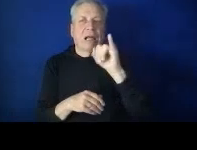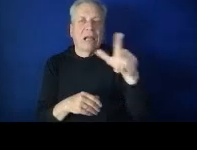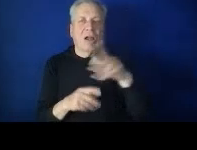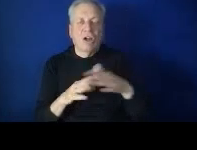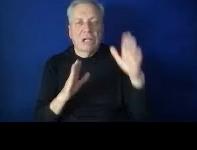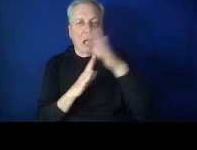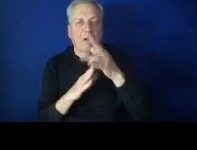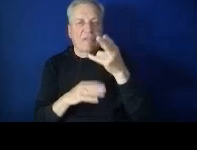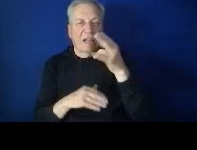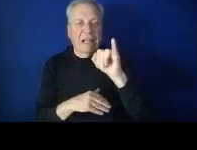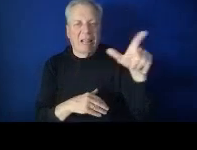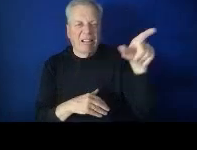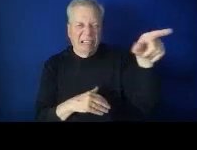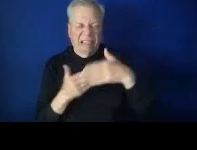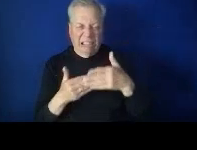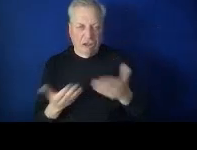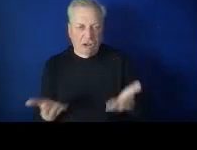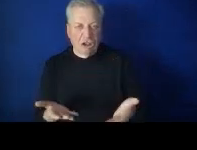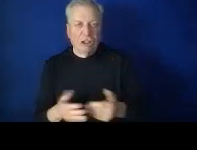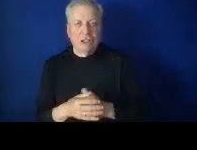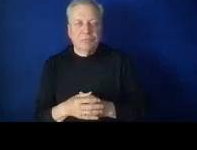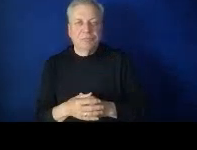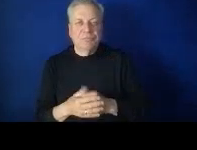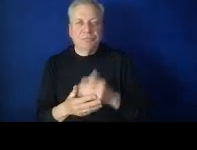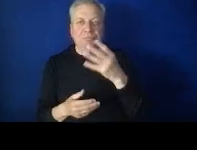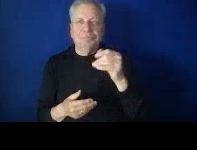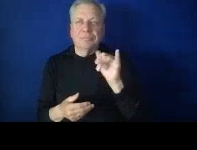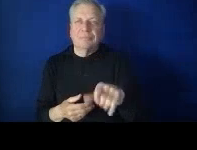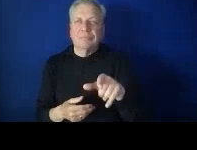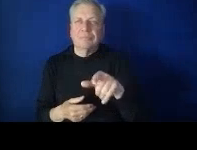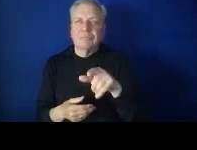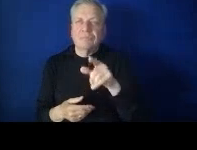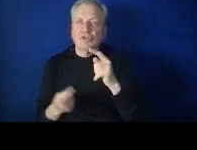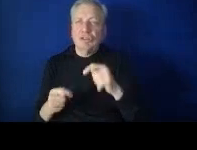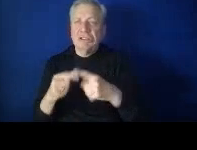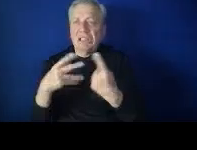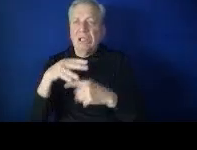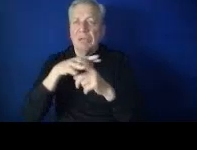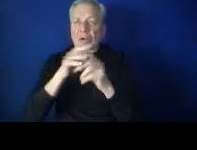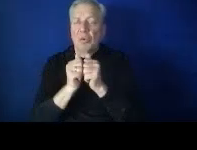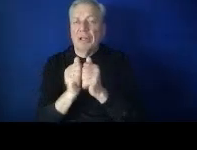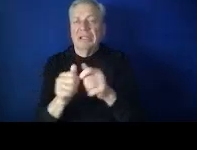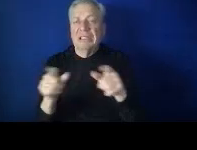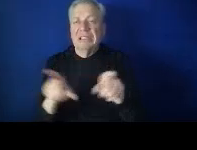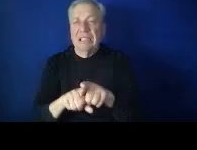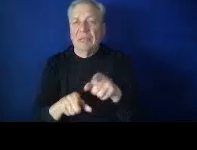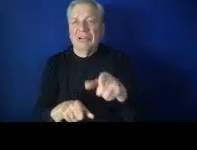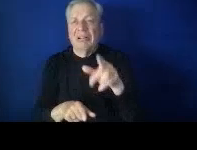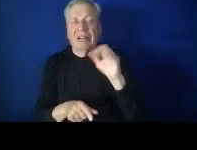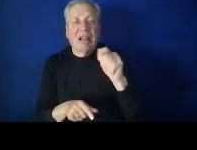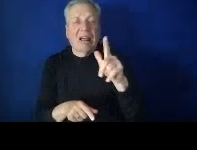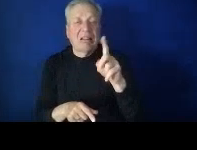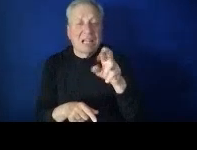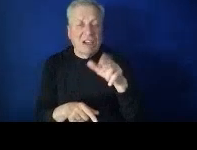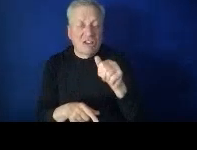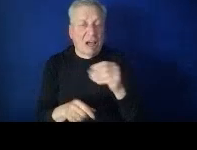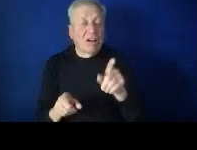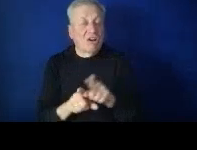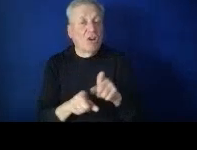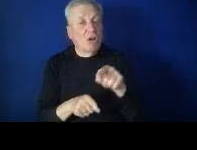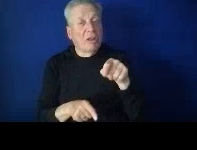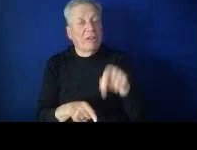hill. And it's showing pretty much the same thing as the caldera. And then again, this is